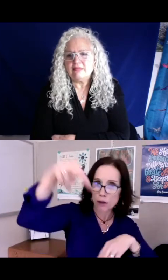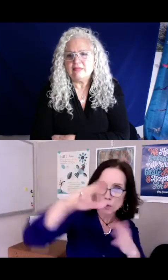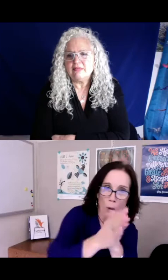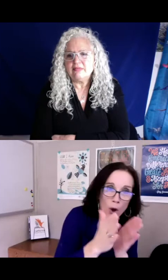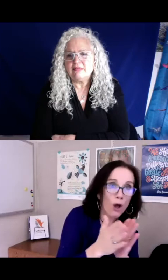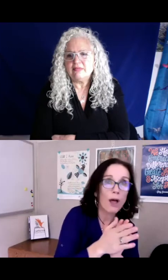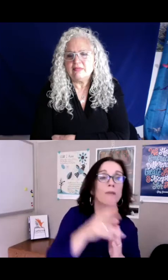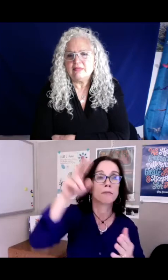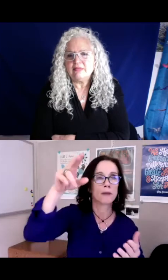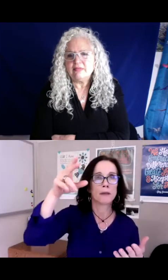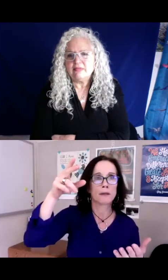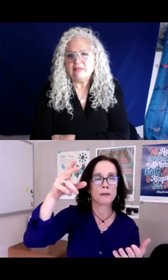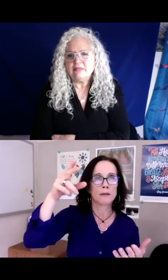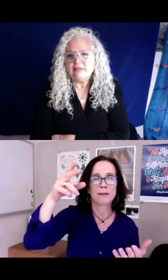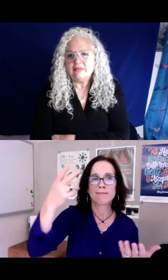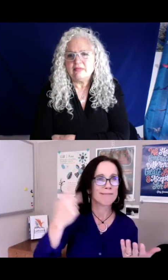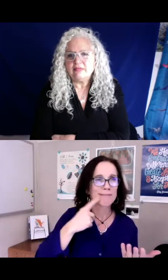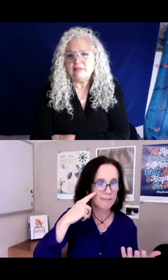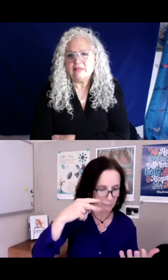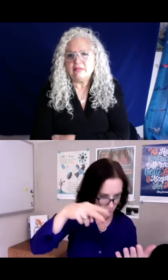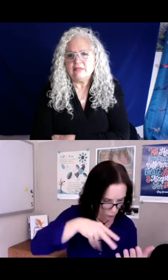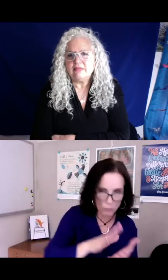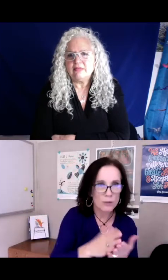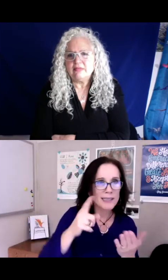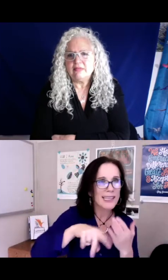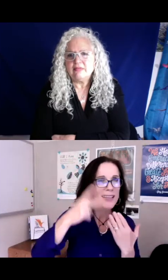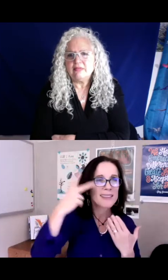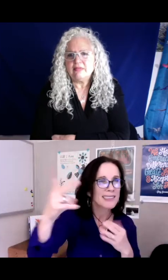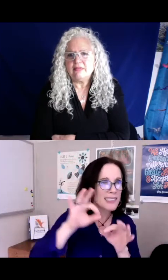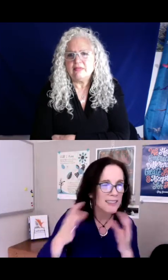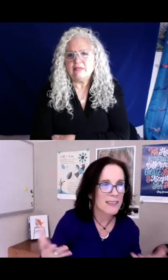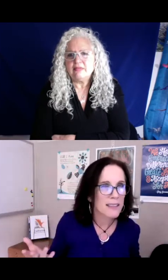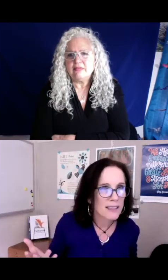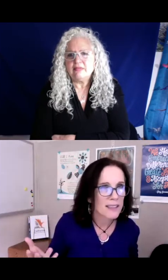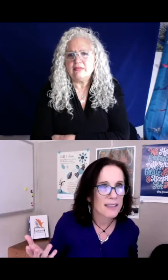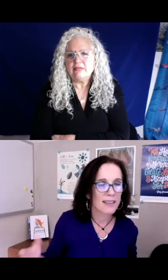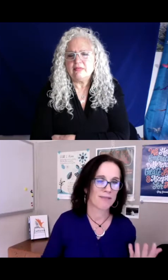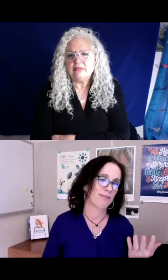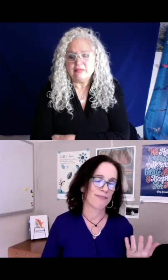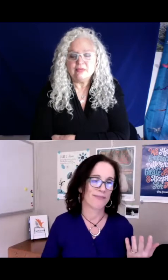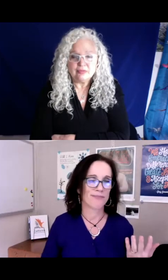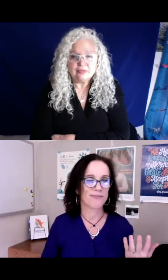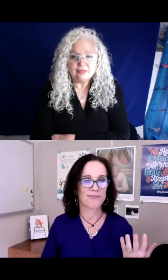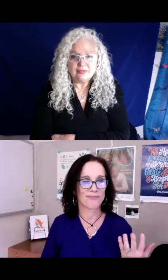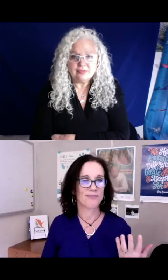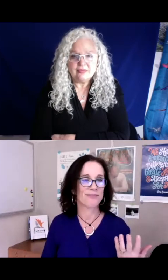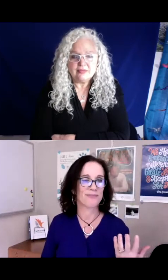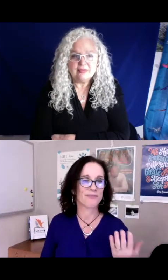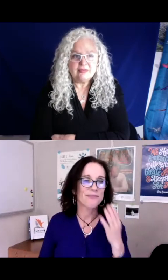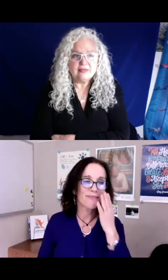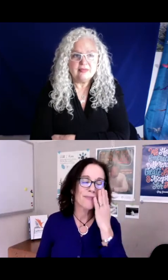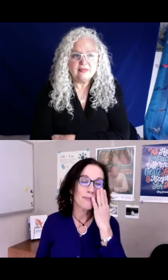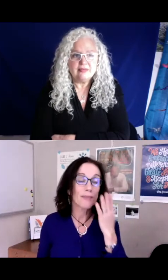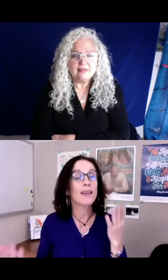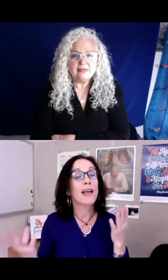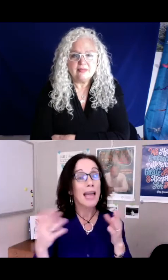Teachers often will say, okay, now look at your book, and the deaf student's looking at the book and doesn't see what the interpreter is saying while the